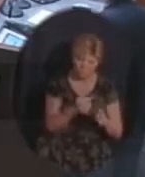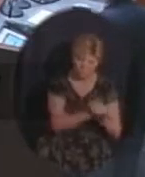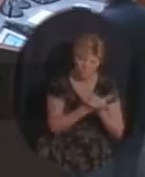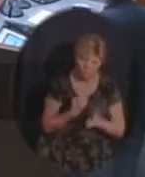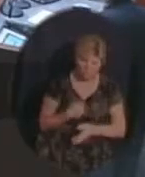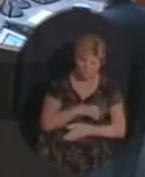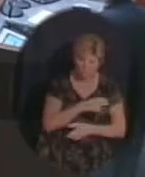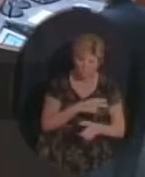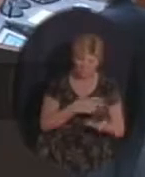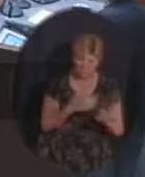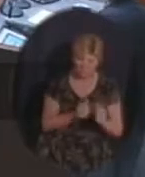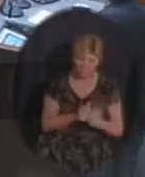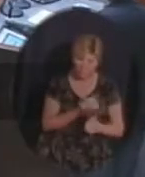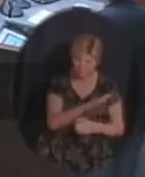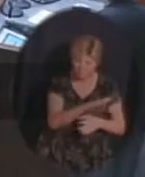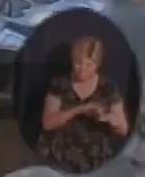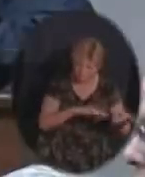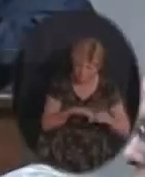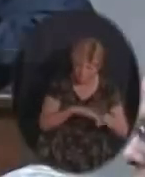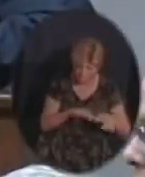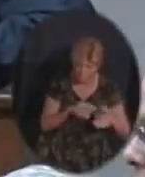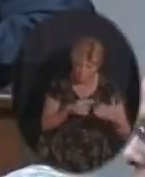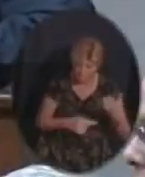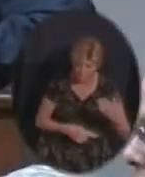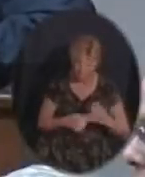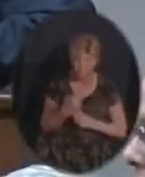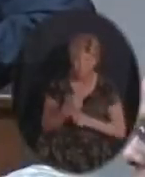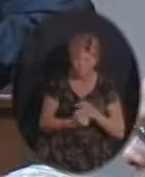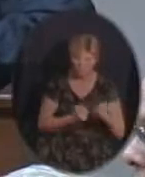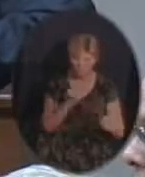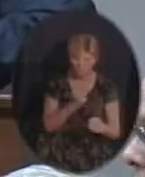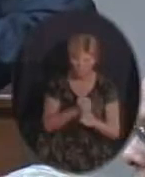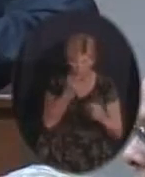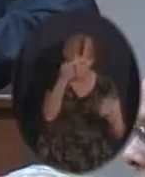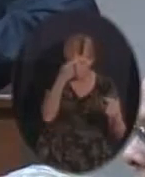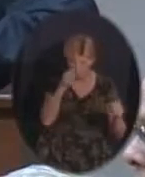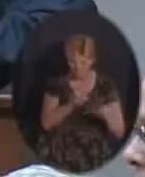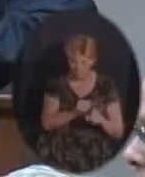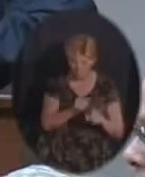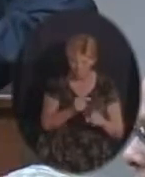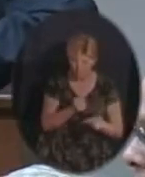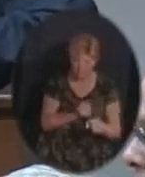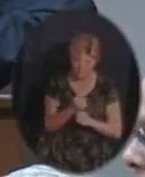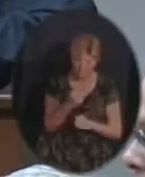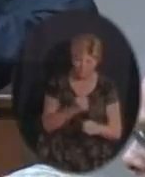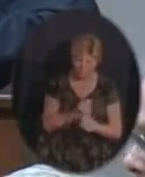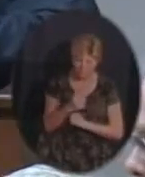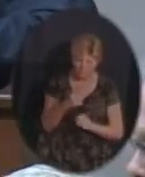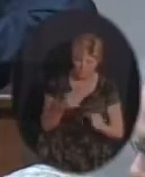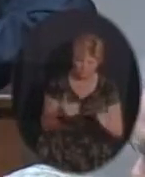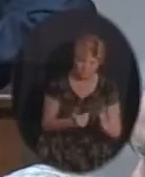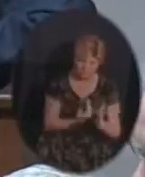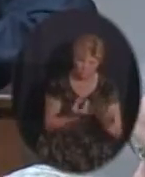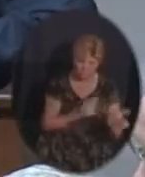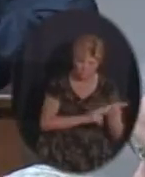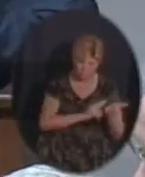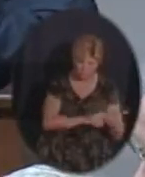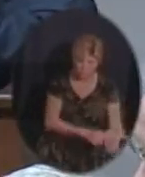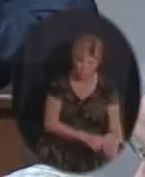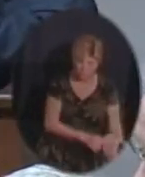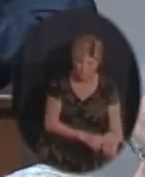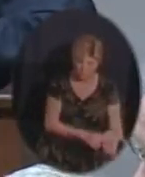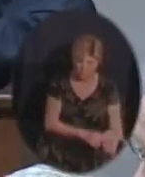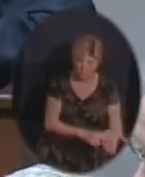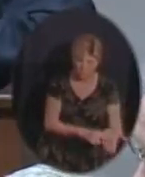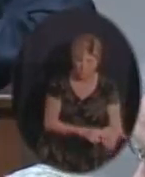Actually, it's a one-year agreement with annual renewable, and based on the sample that I have, there